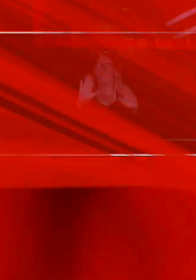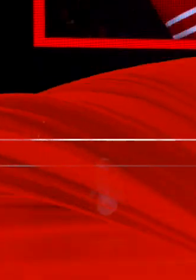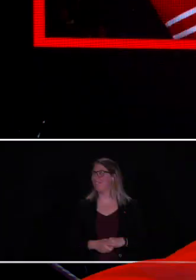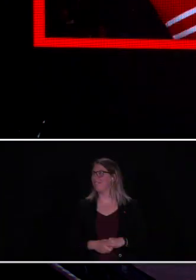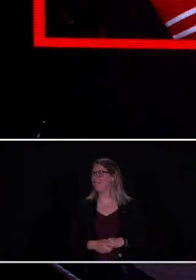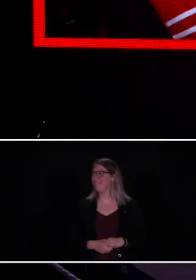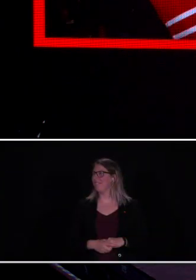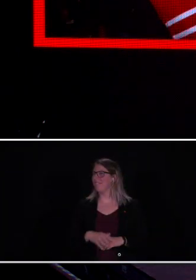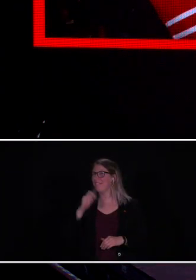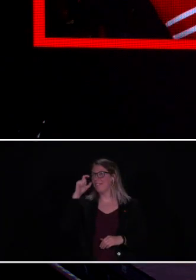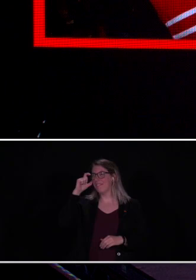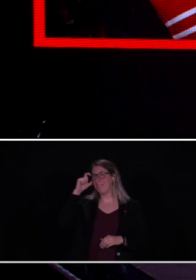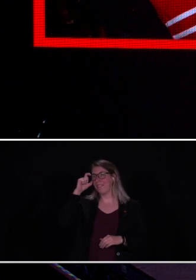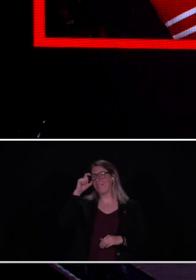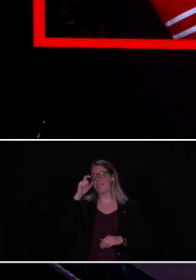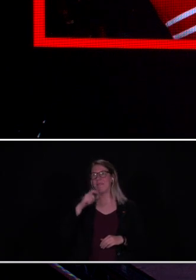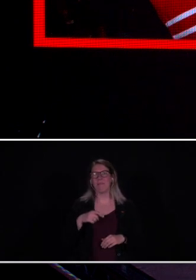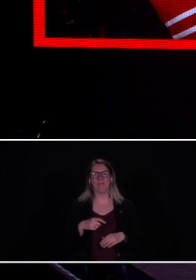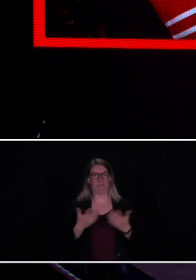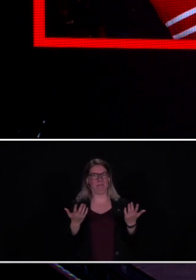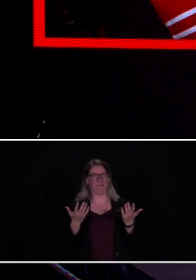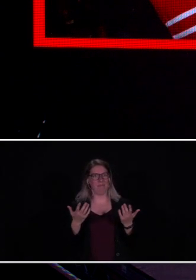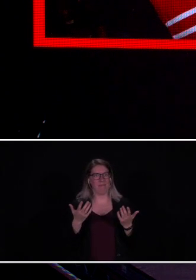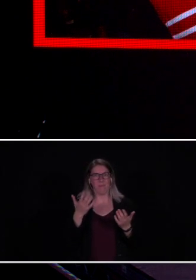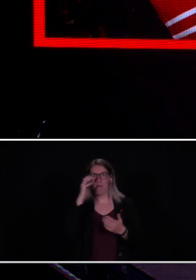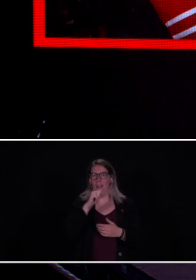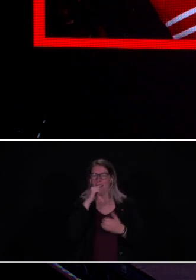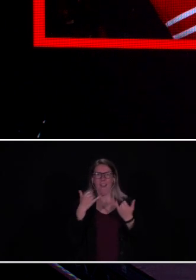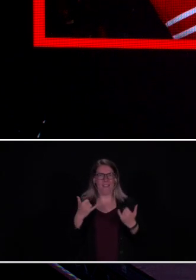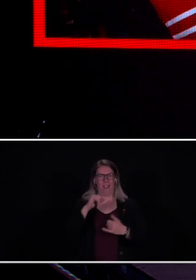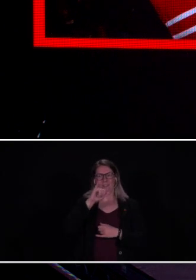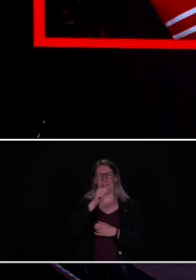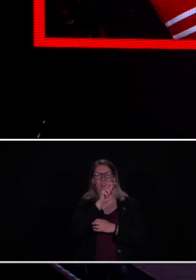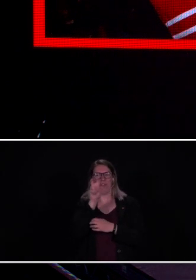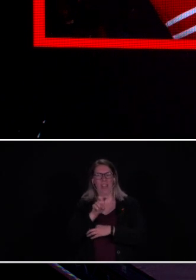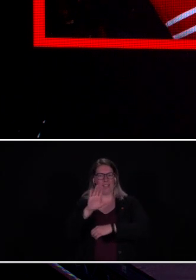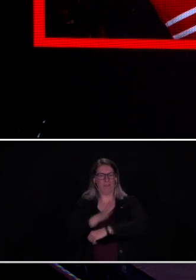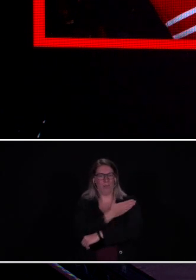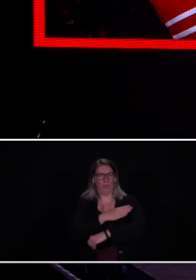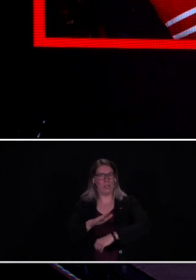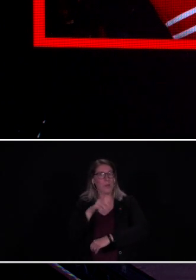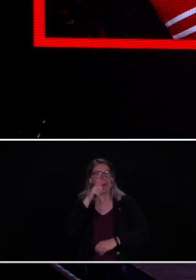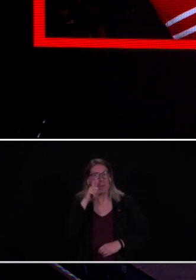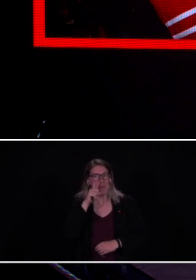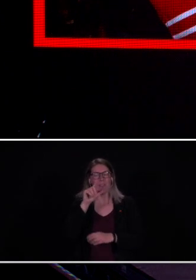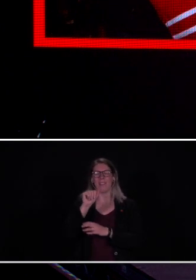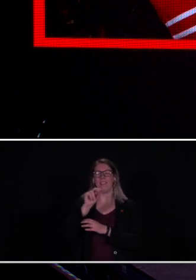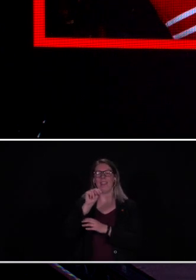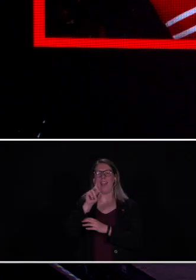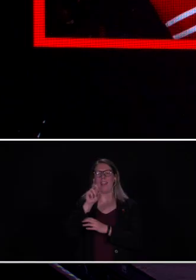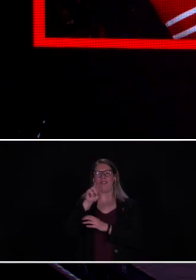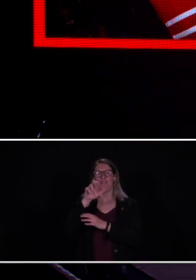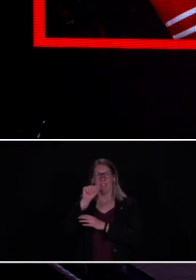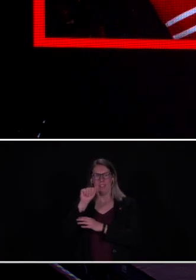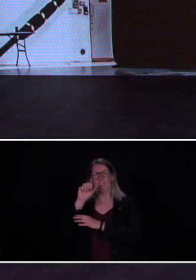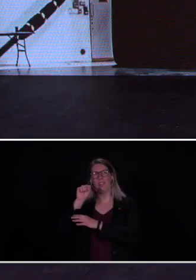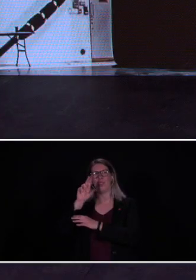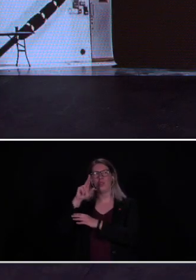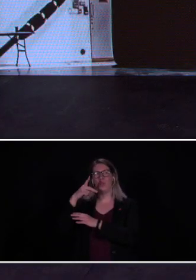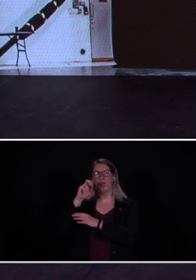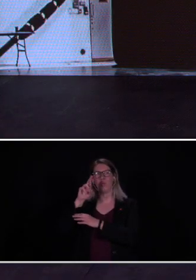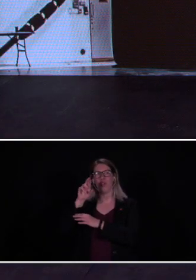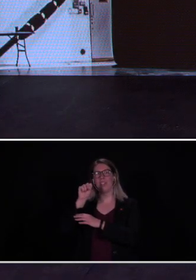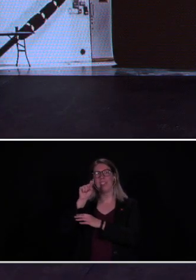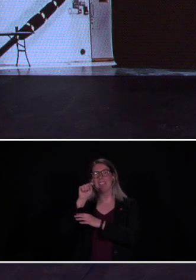Day. Well, how about some Canada Day jazz, courtesy of Andrea Superstein, one of the most versatile voices in